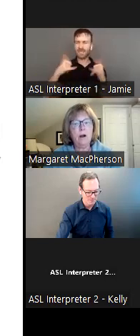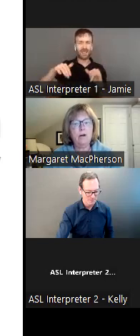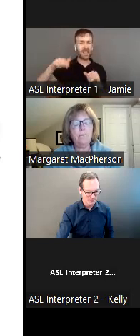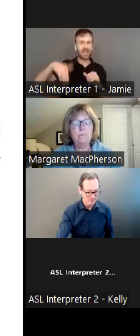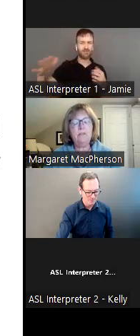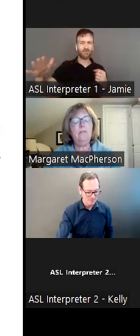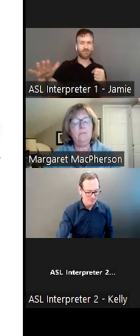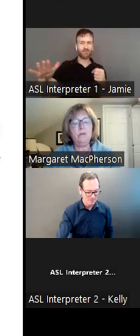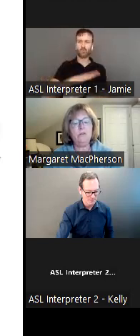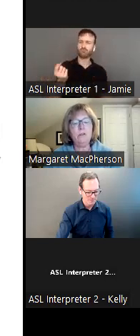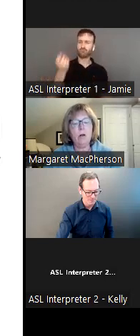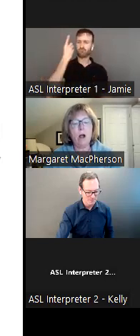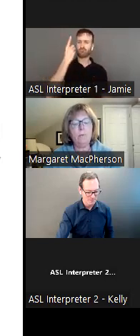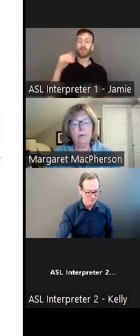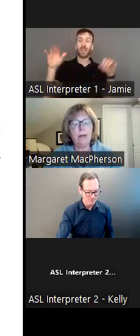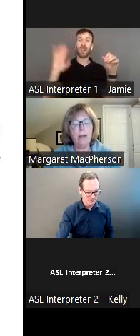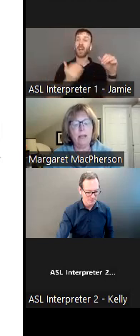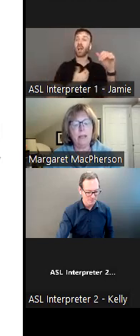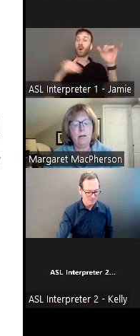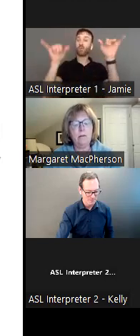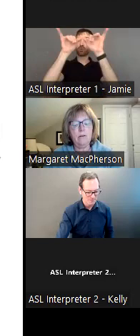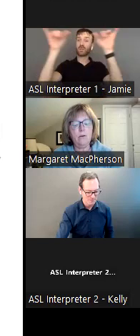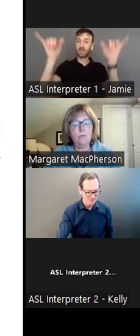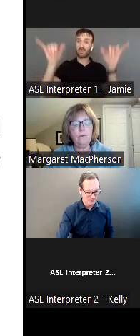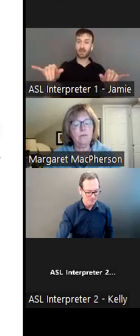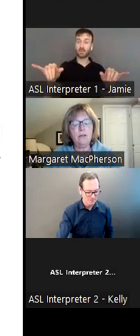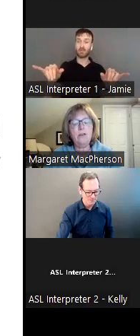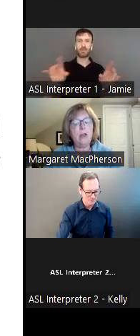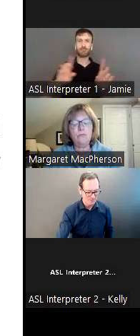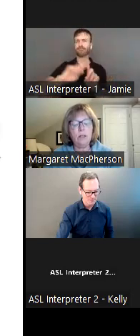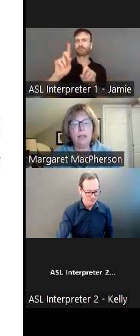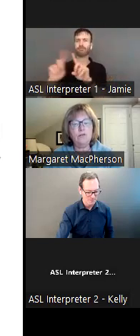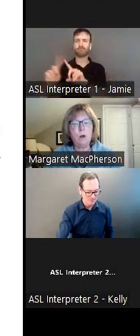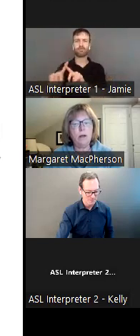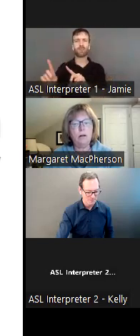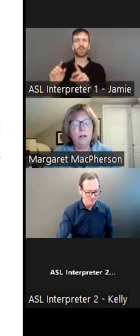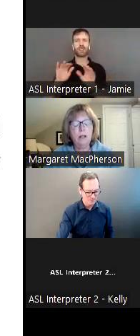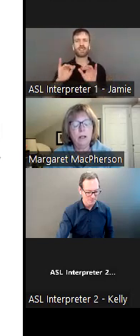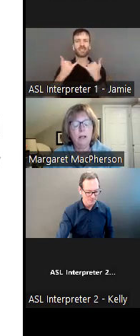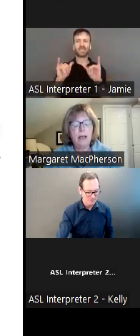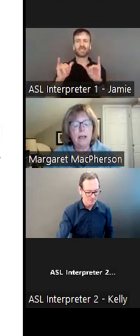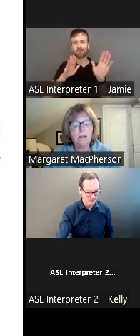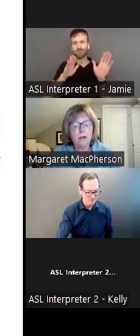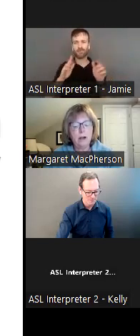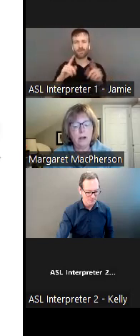That our systems are still operating in, sort of an industrial age model